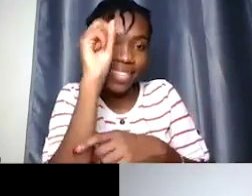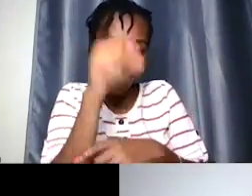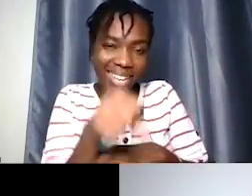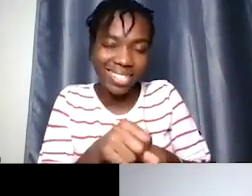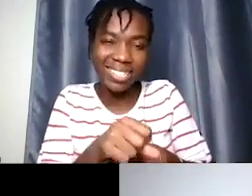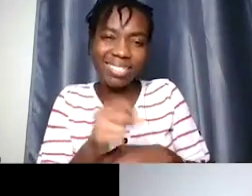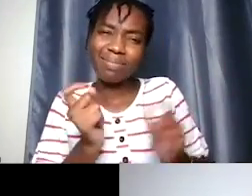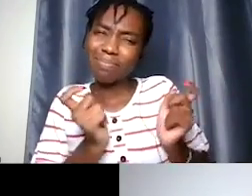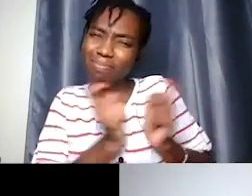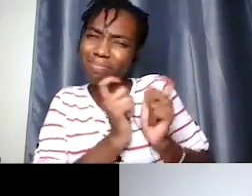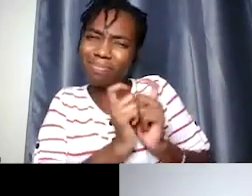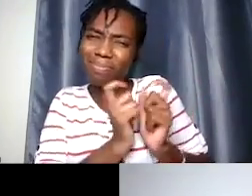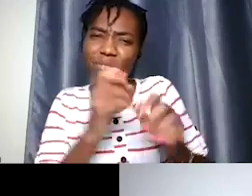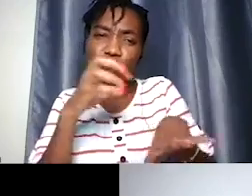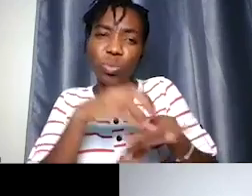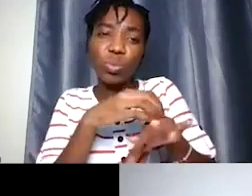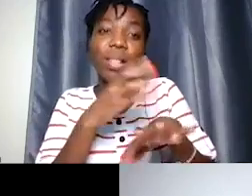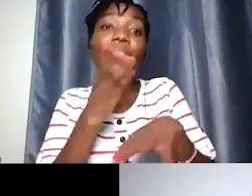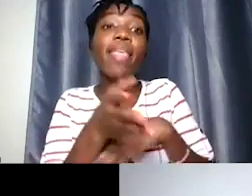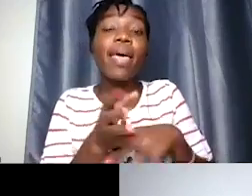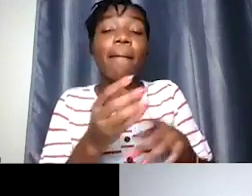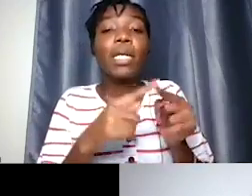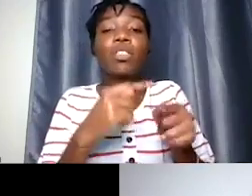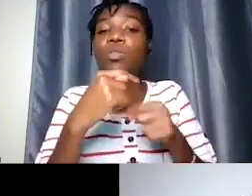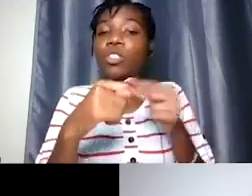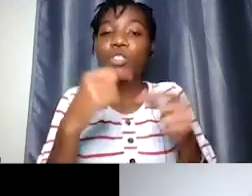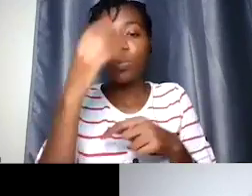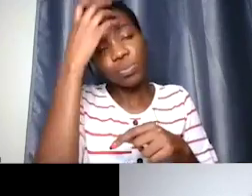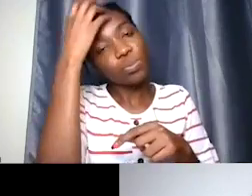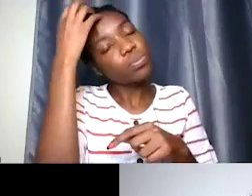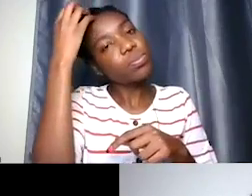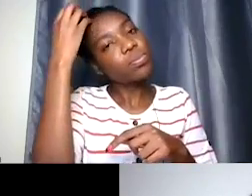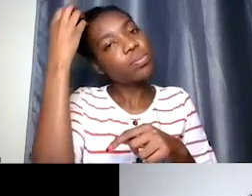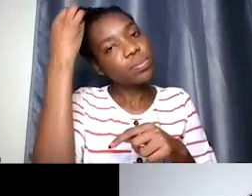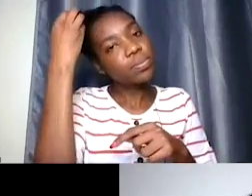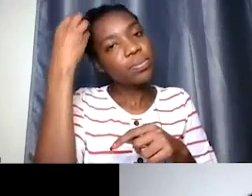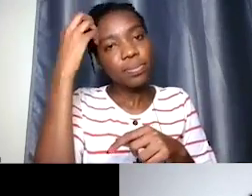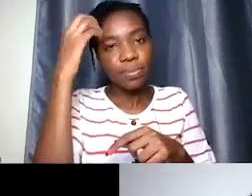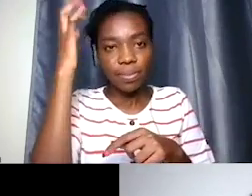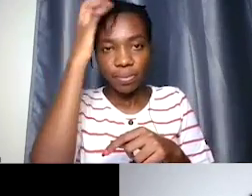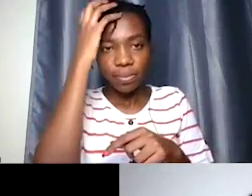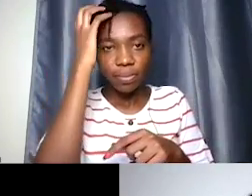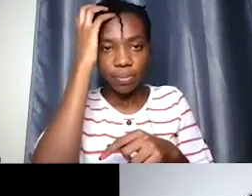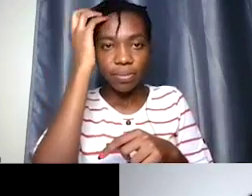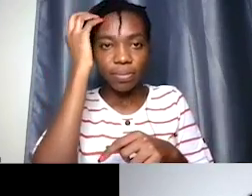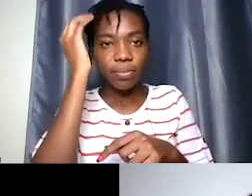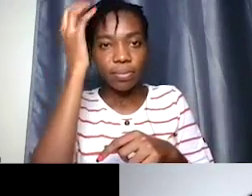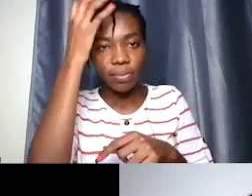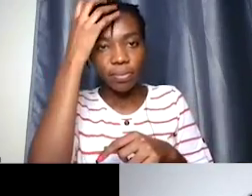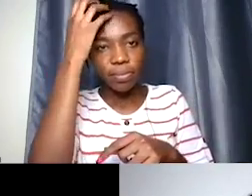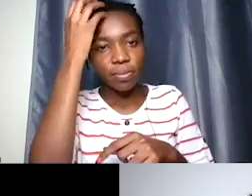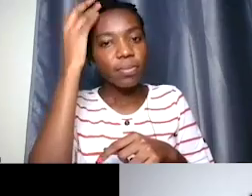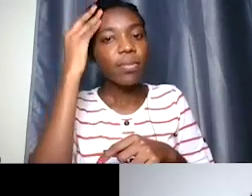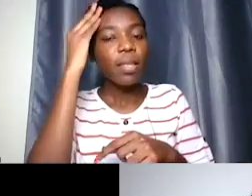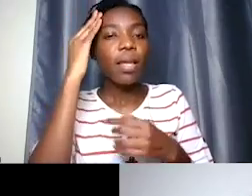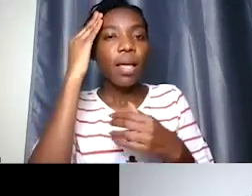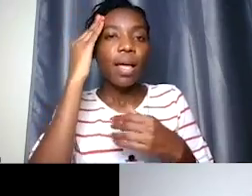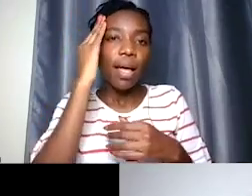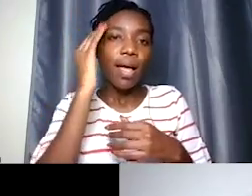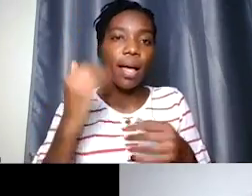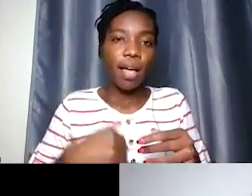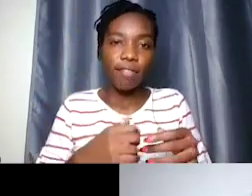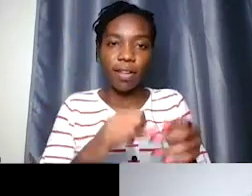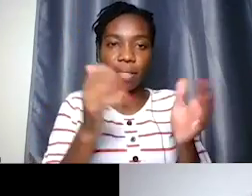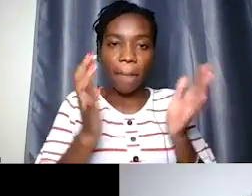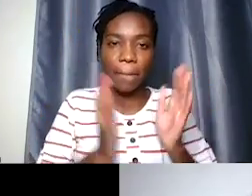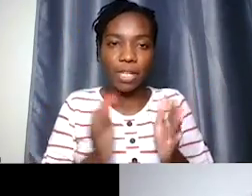but move on. All right, and yeah, There's somebody else who's saying, how do you